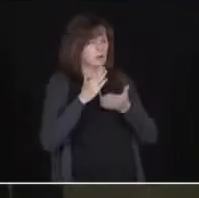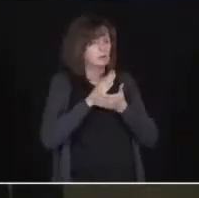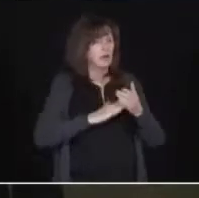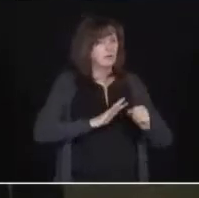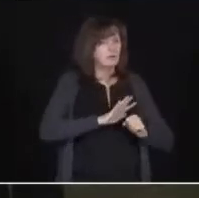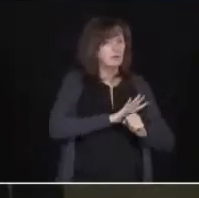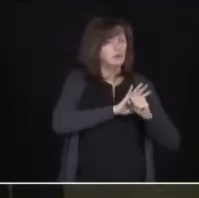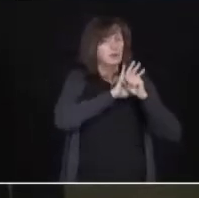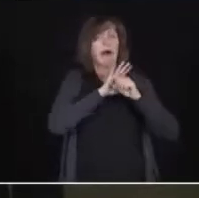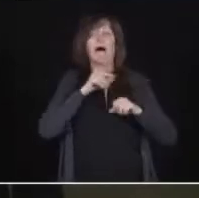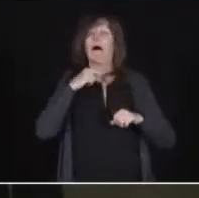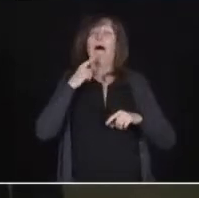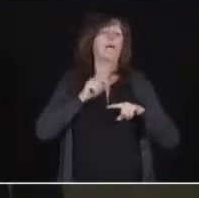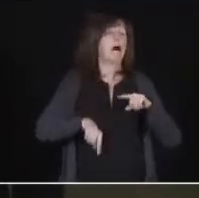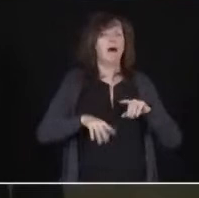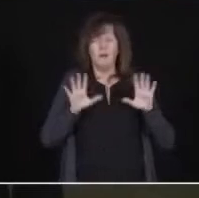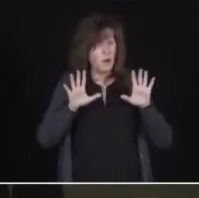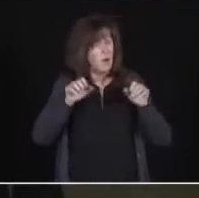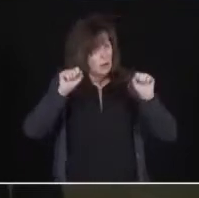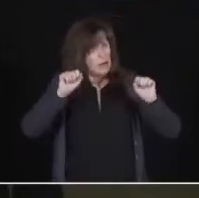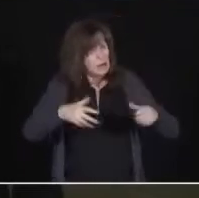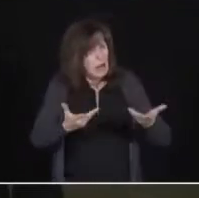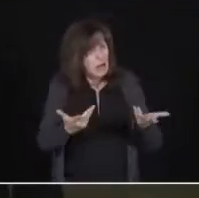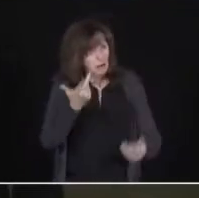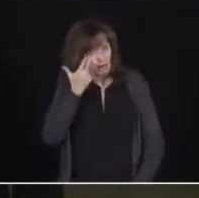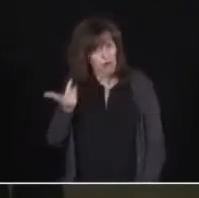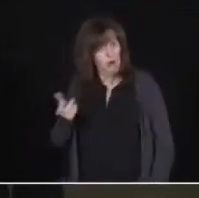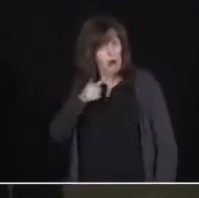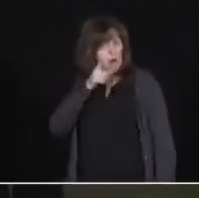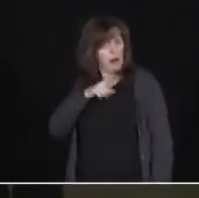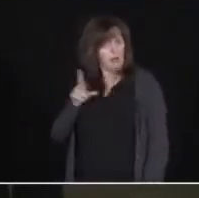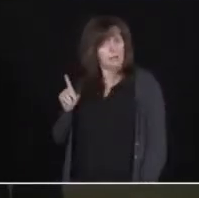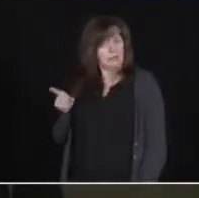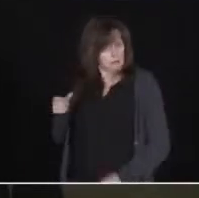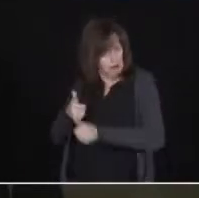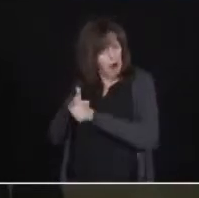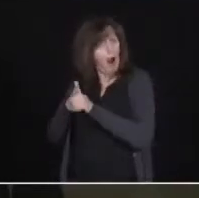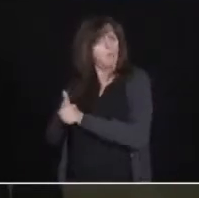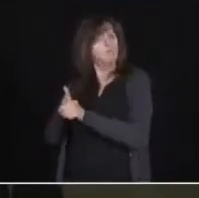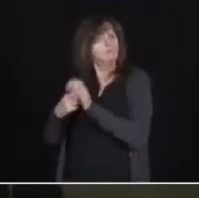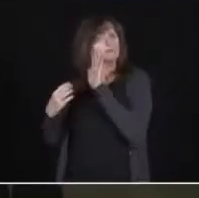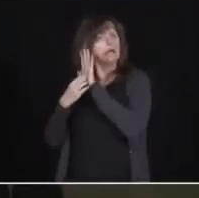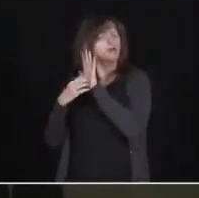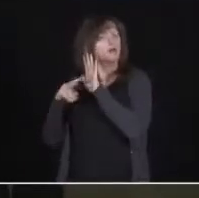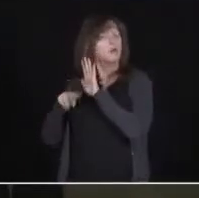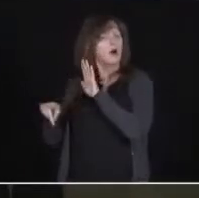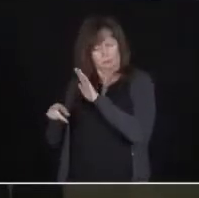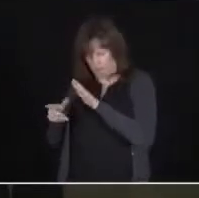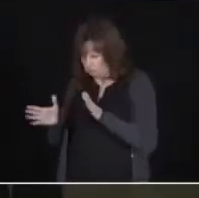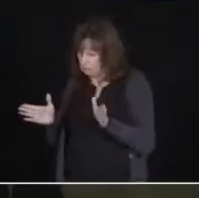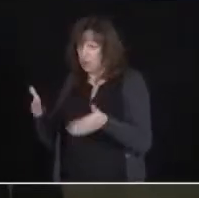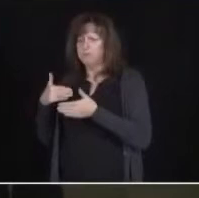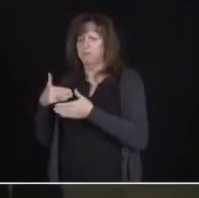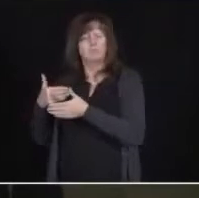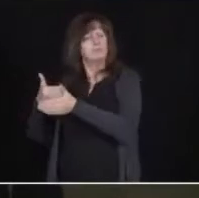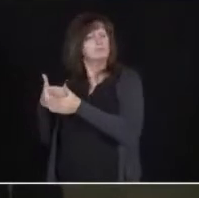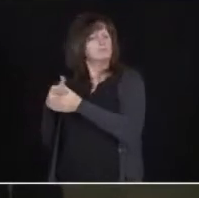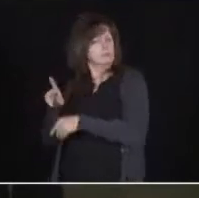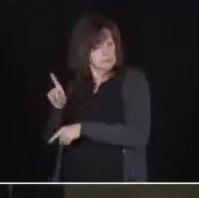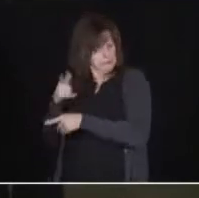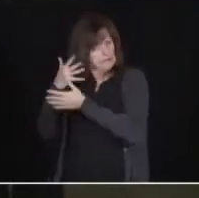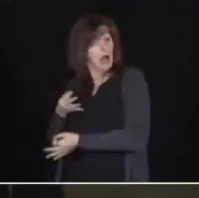pudding. Yesterday, London did it. So they can do it. And that's pretty well settled. If they want to do it, have a